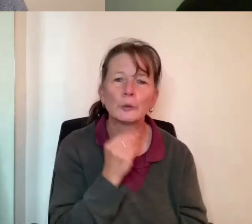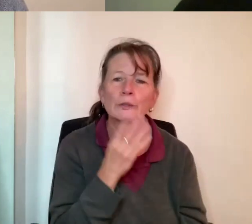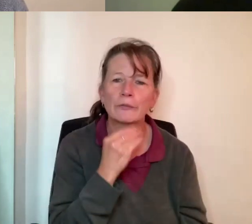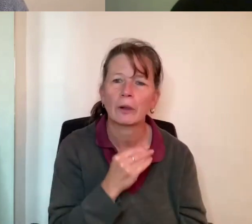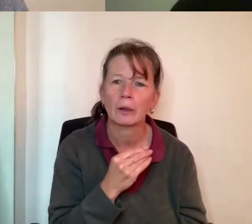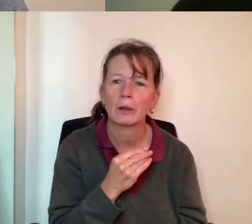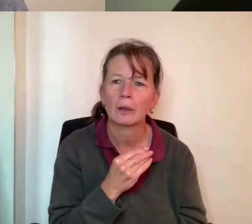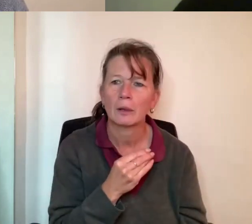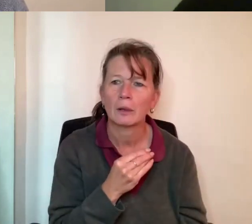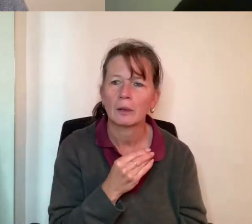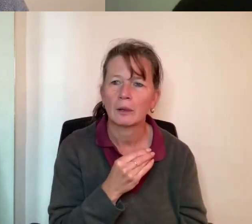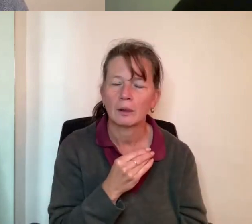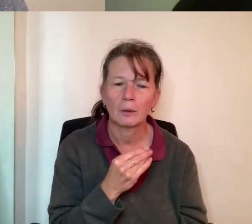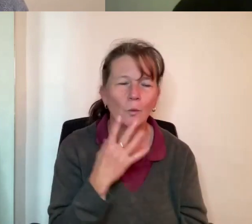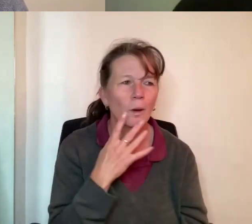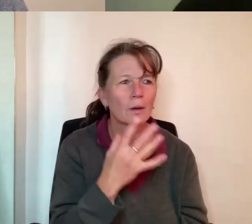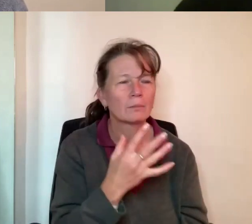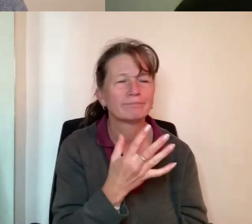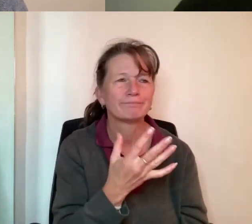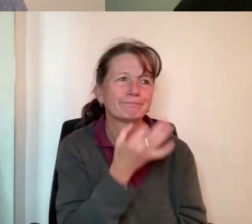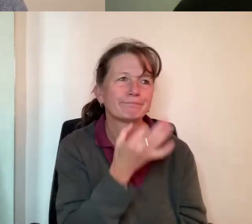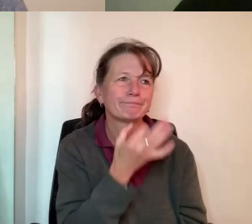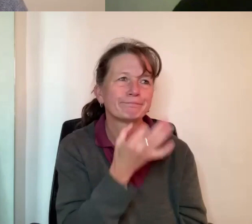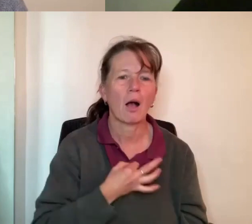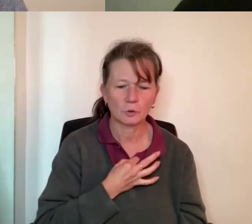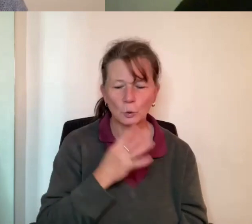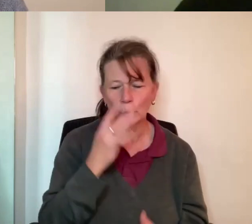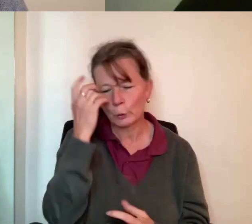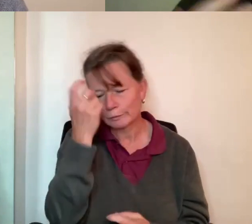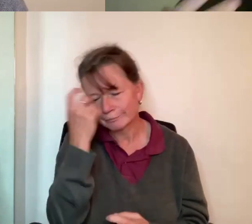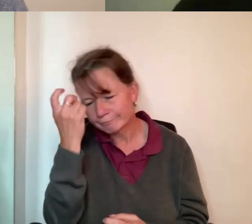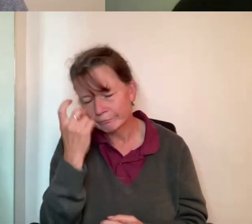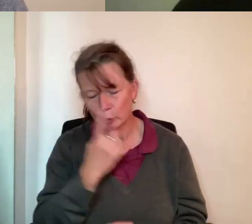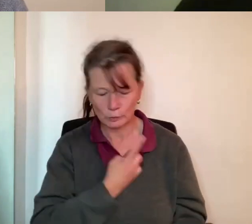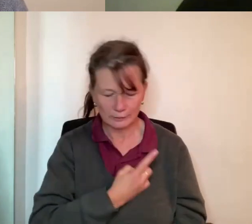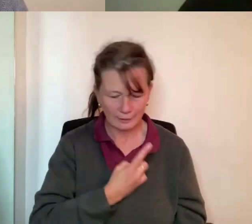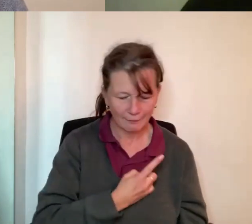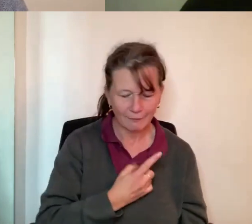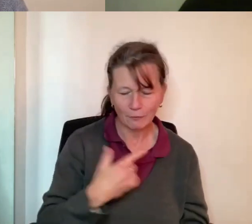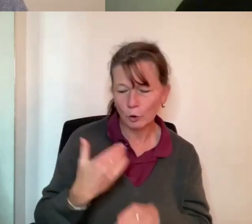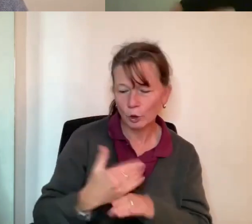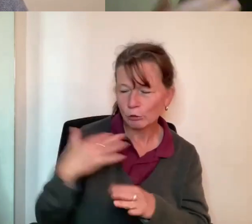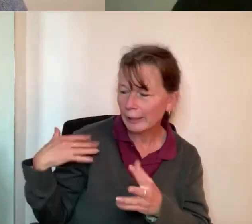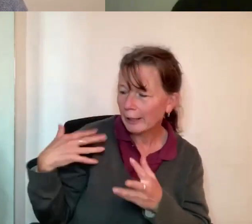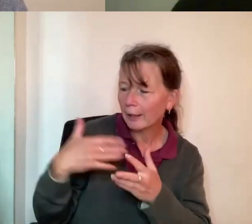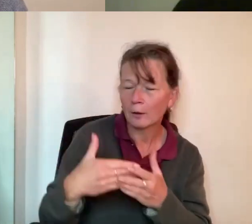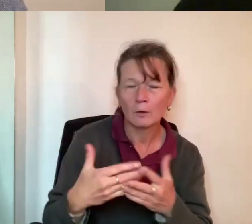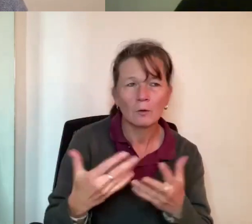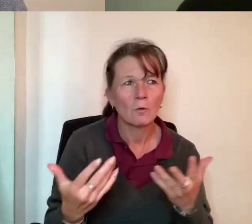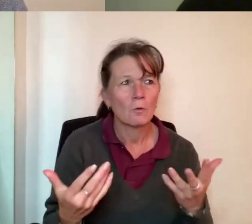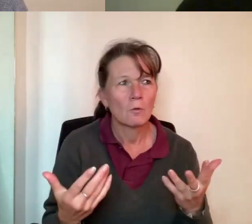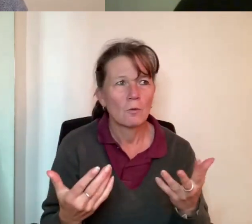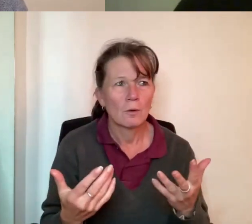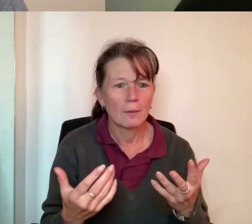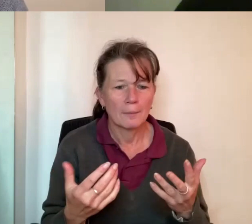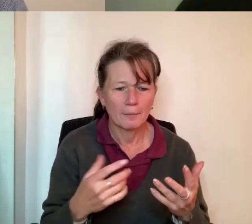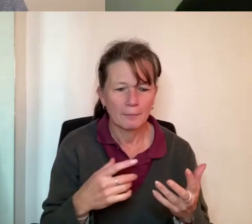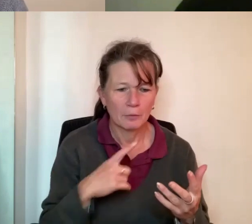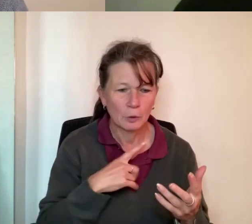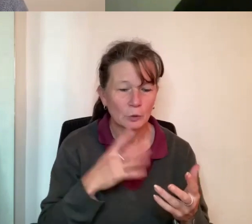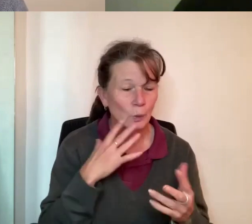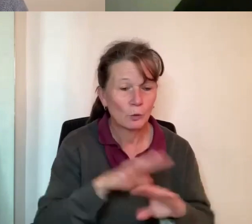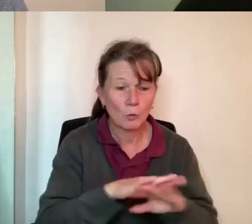in terms of where you're asked to reflect on yourself, on your career, on where you're at, and often by not getting something,